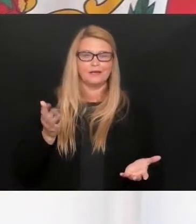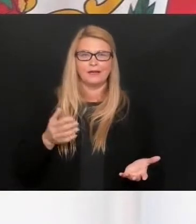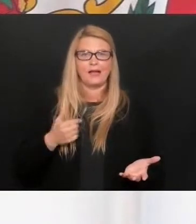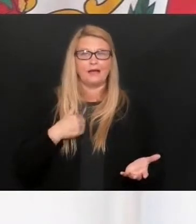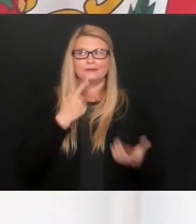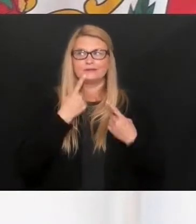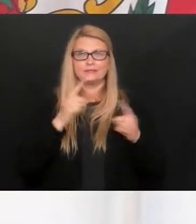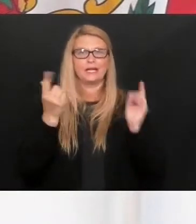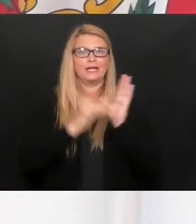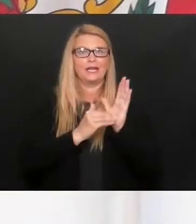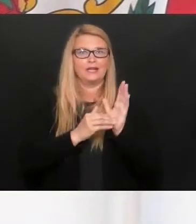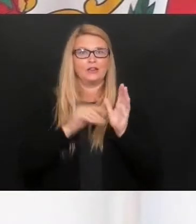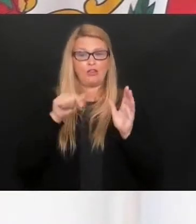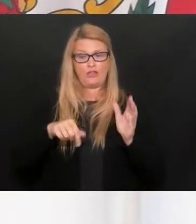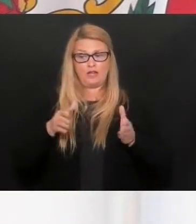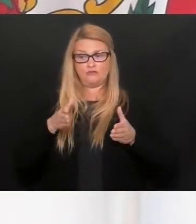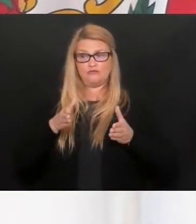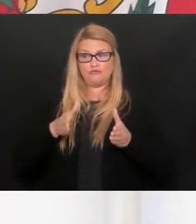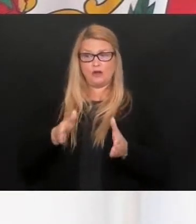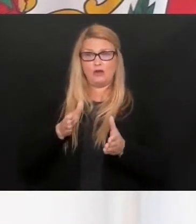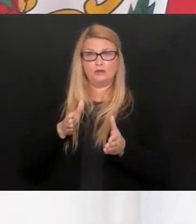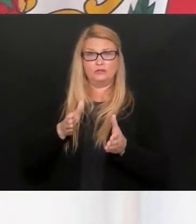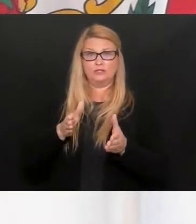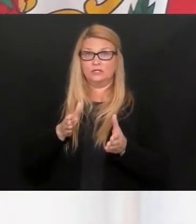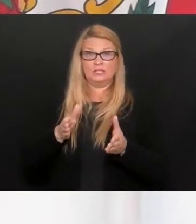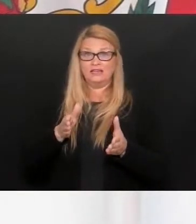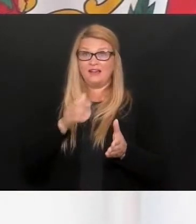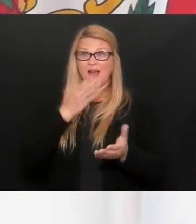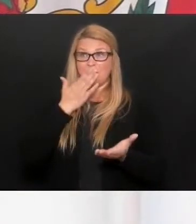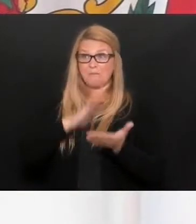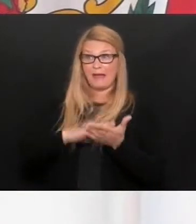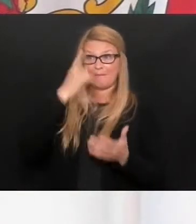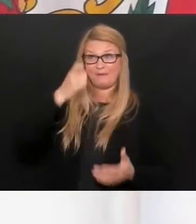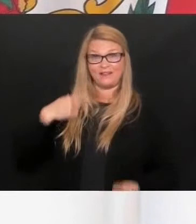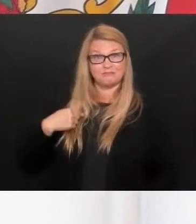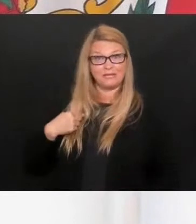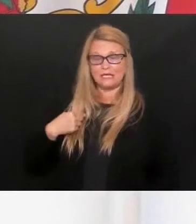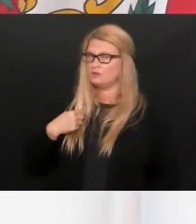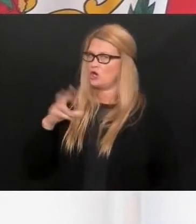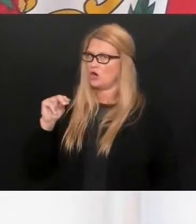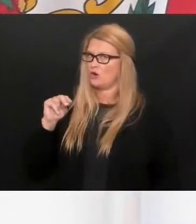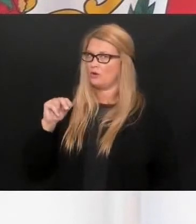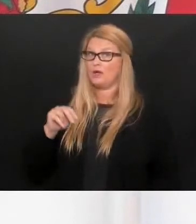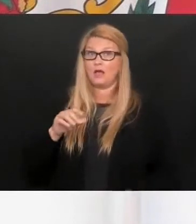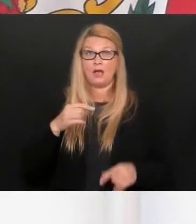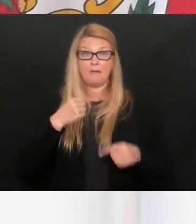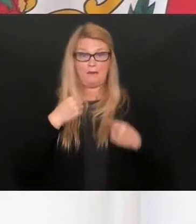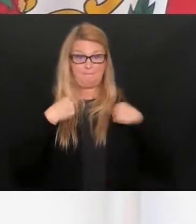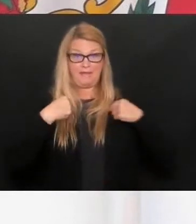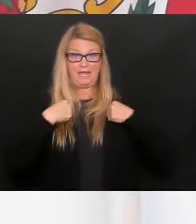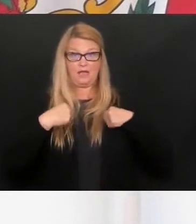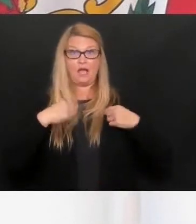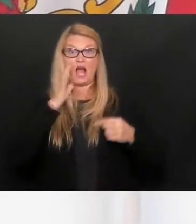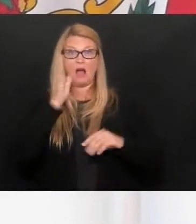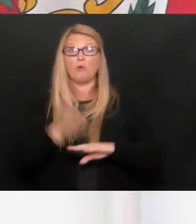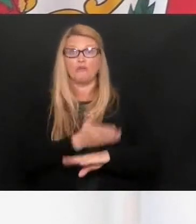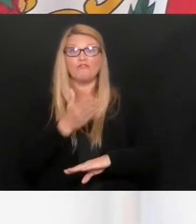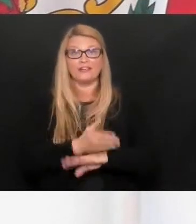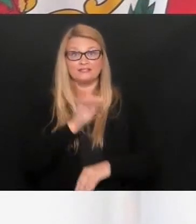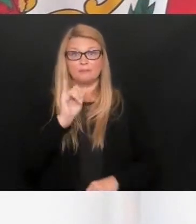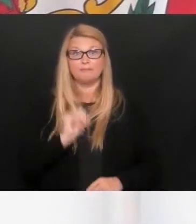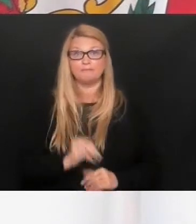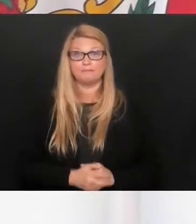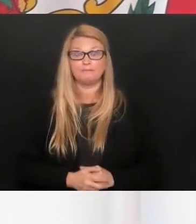over. These roads didn't get in this shape on my watch. But what's going to happen on my watch? We're going to get the roads in great